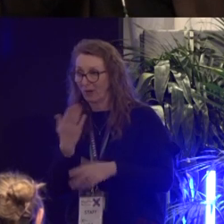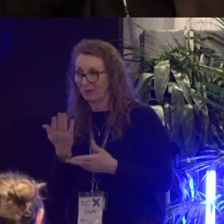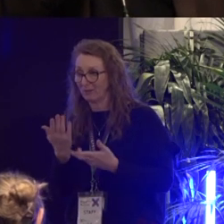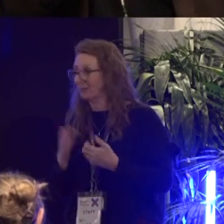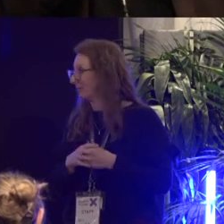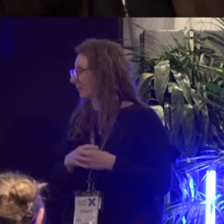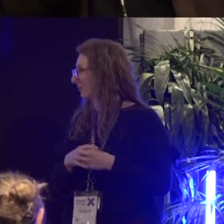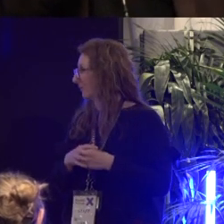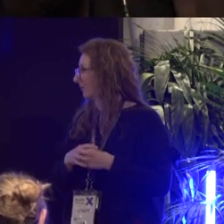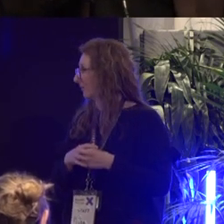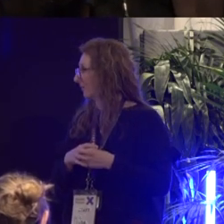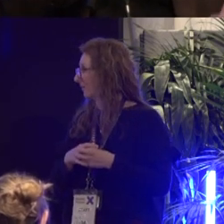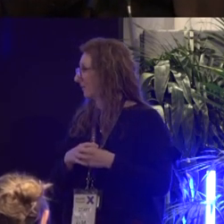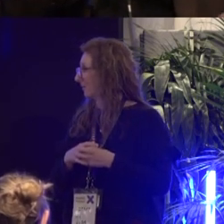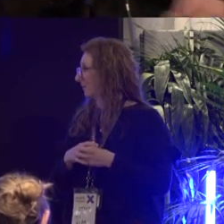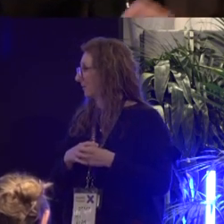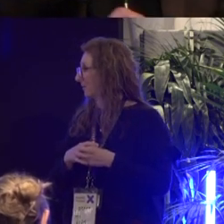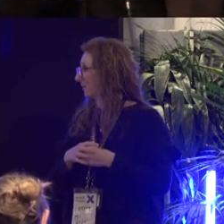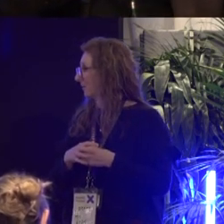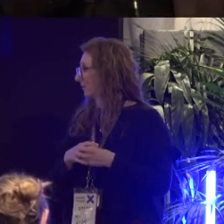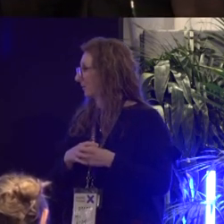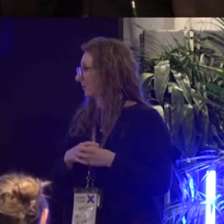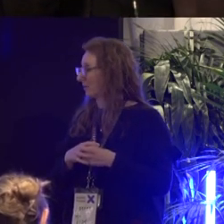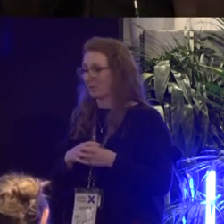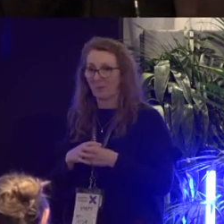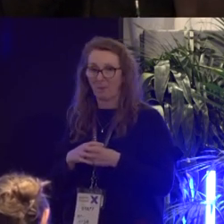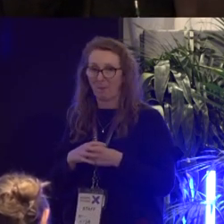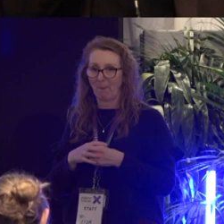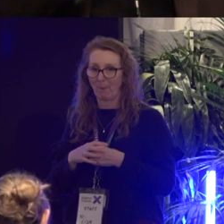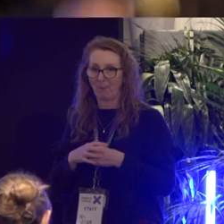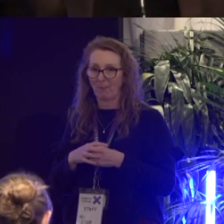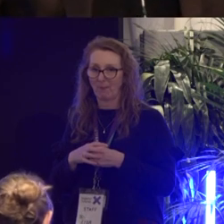novelty, just to give a small dopamine hit with familiarity.